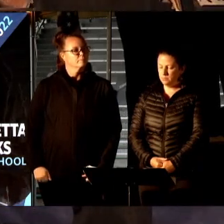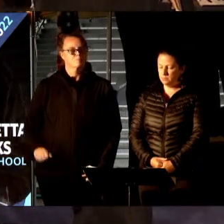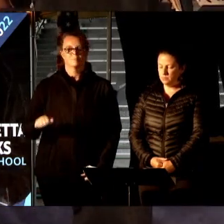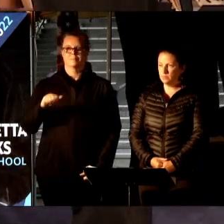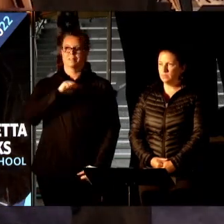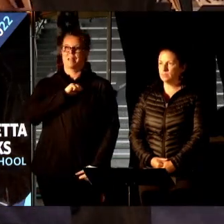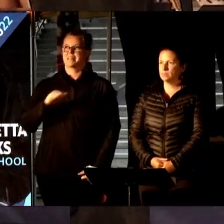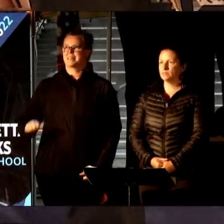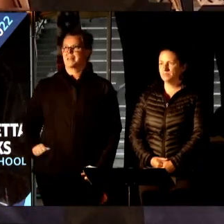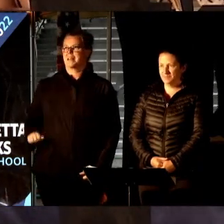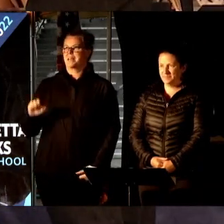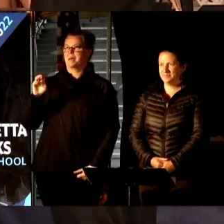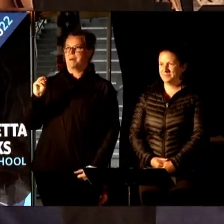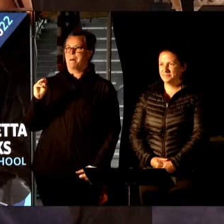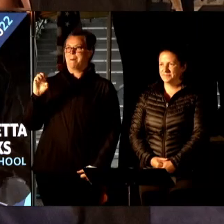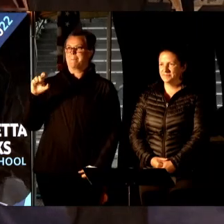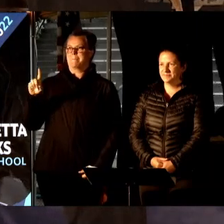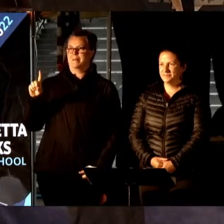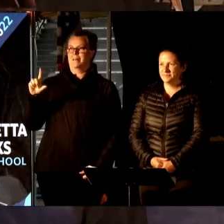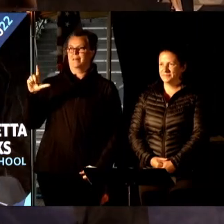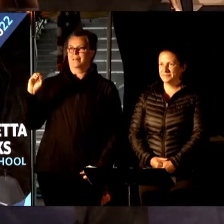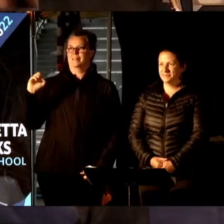Alani Medlock.